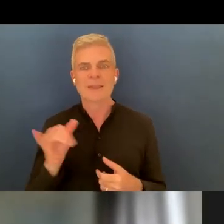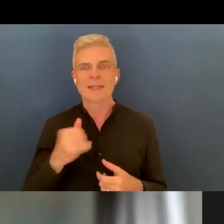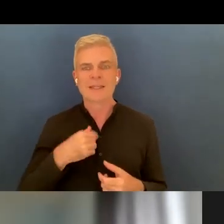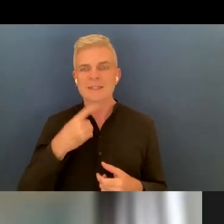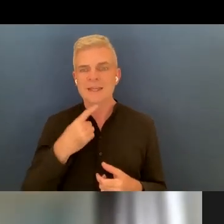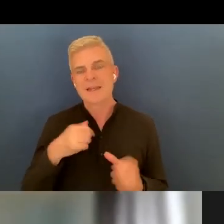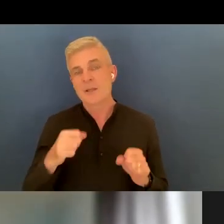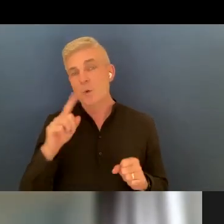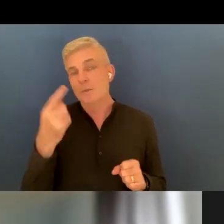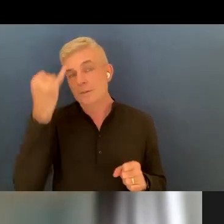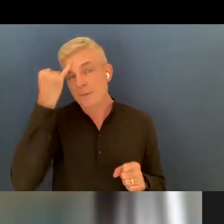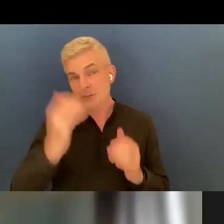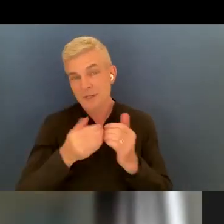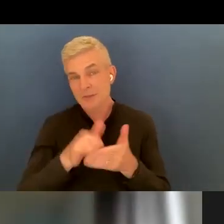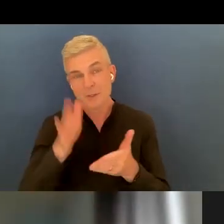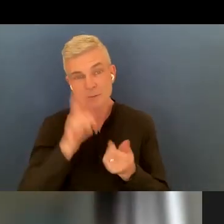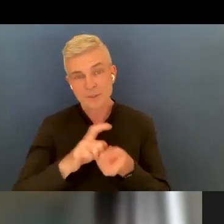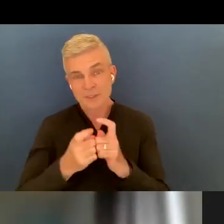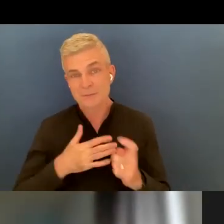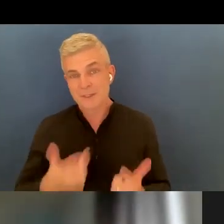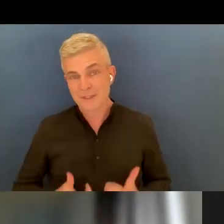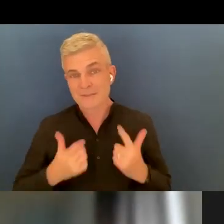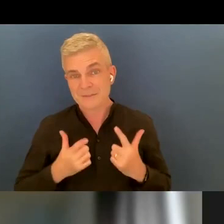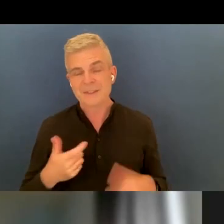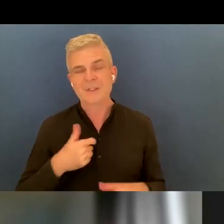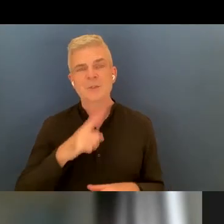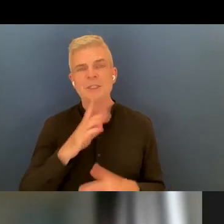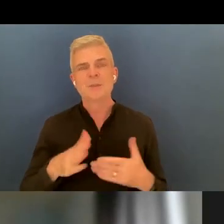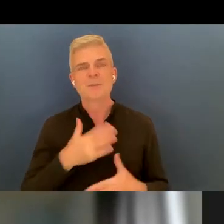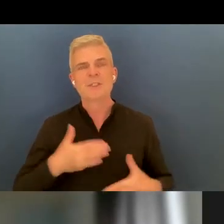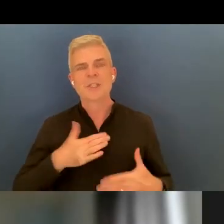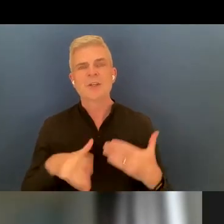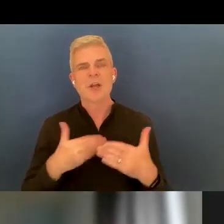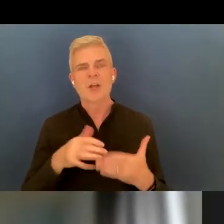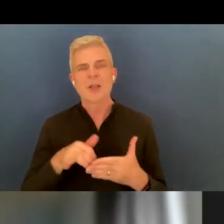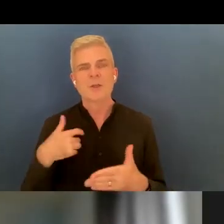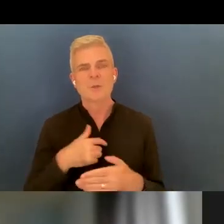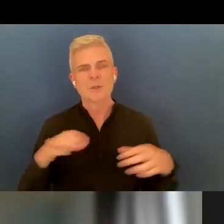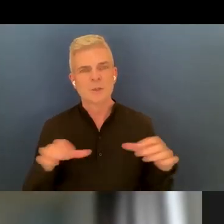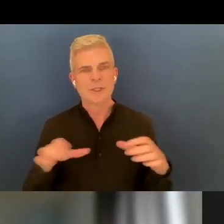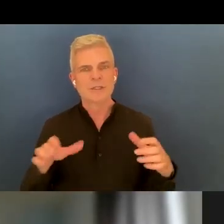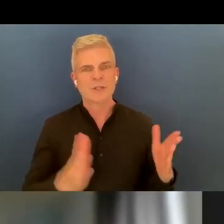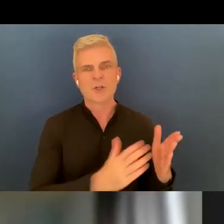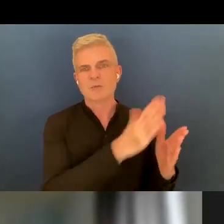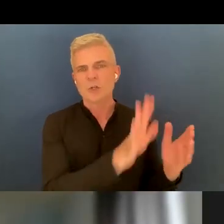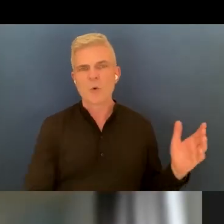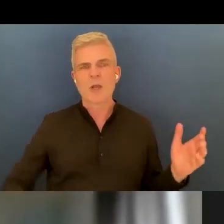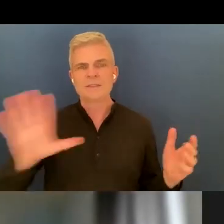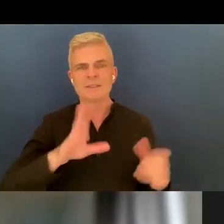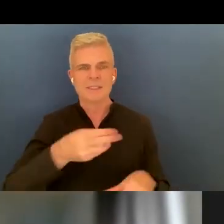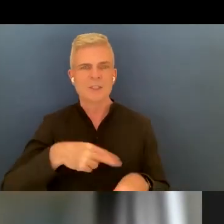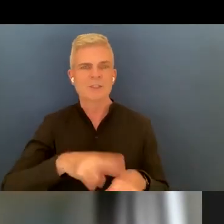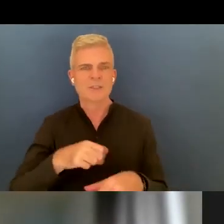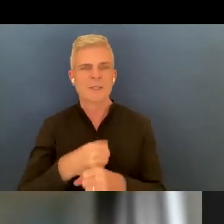my life. And I really appreciate all that we're doing across, the nation to make